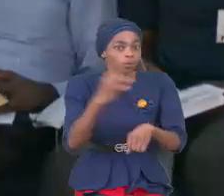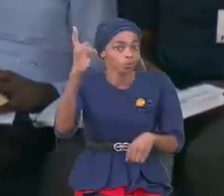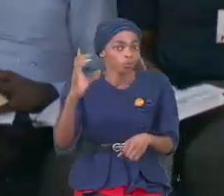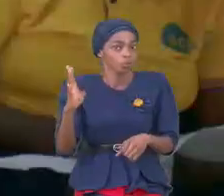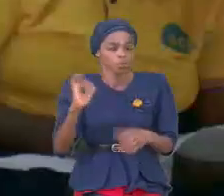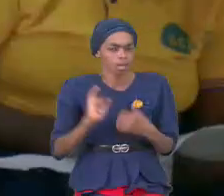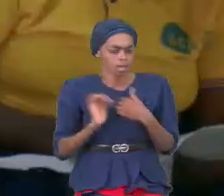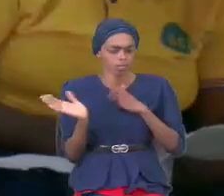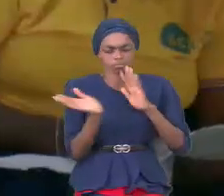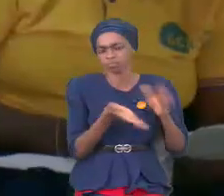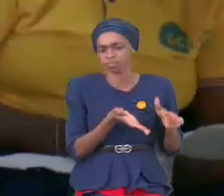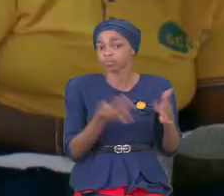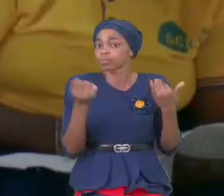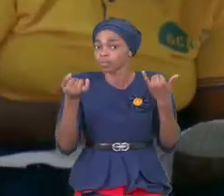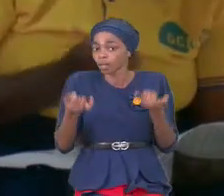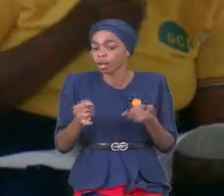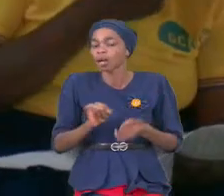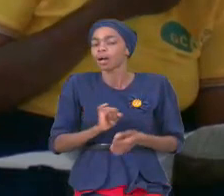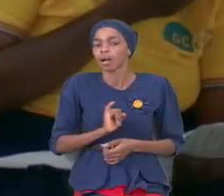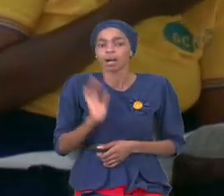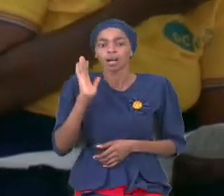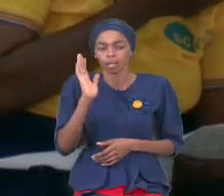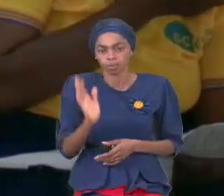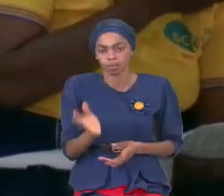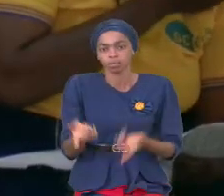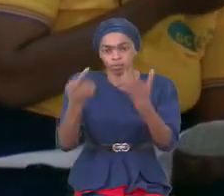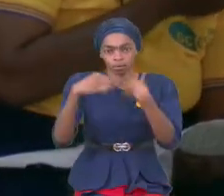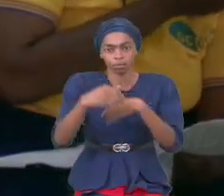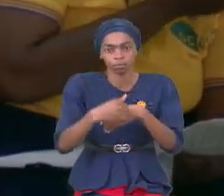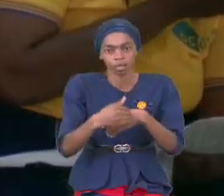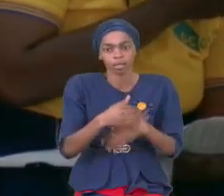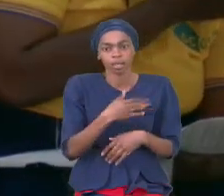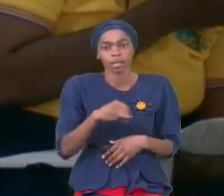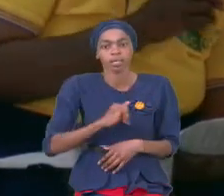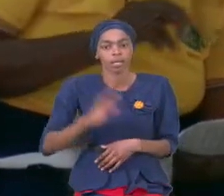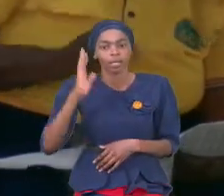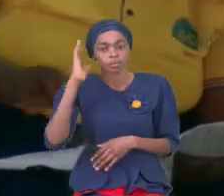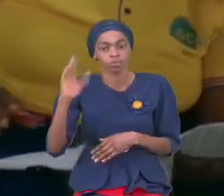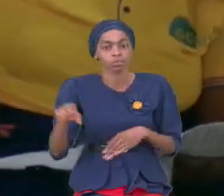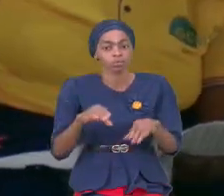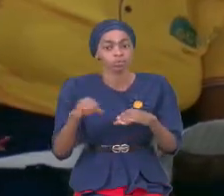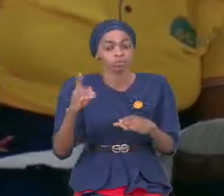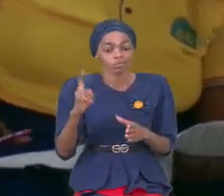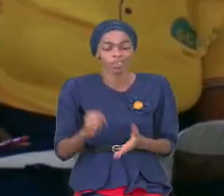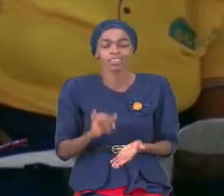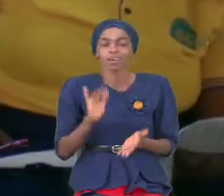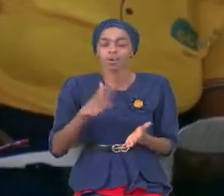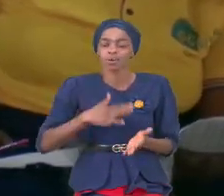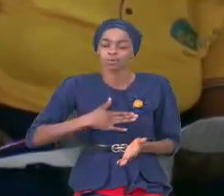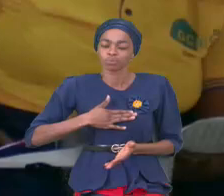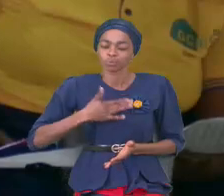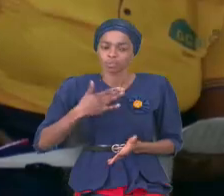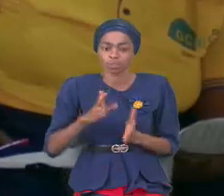had forsaken. Now I am available and I'm going to do the very will of God.